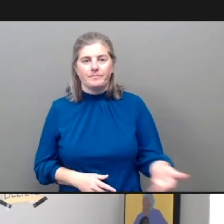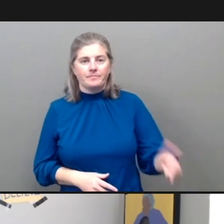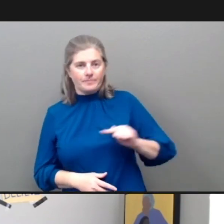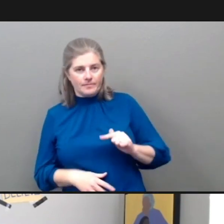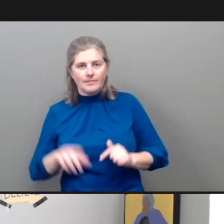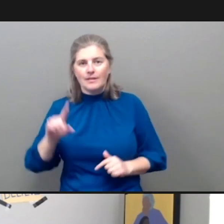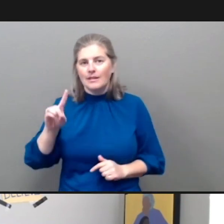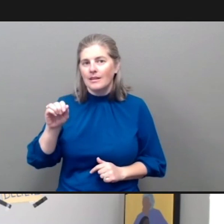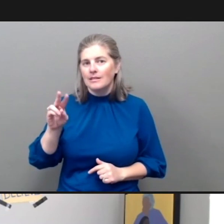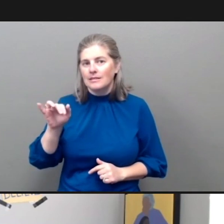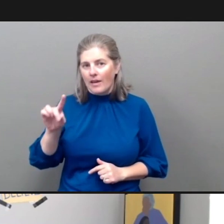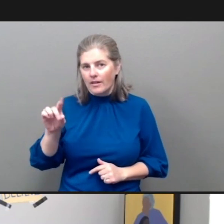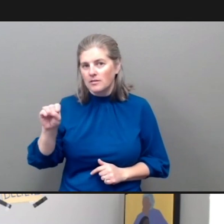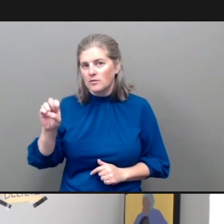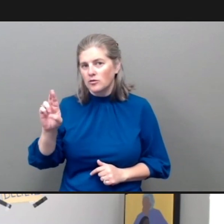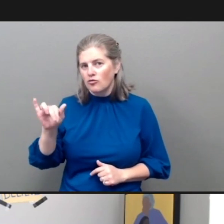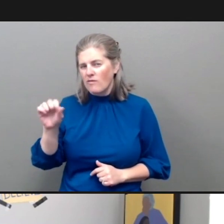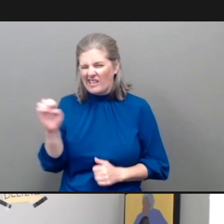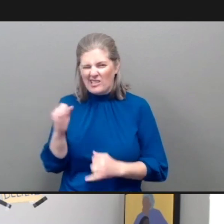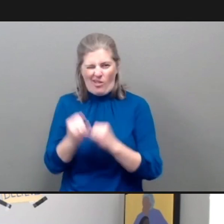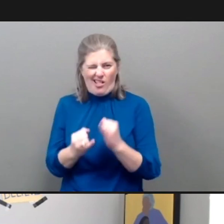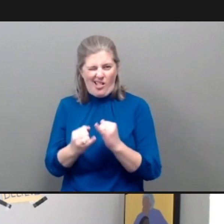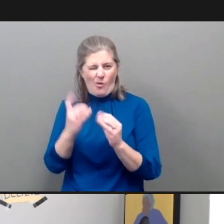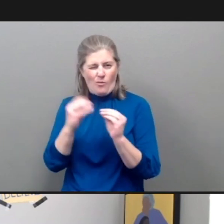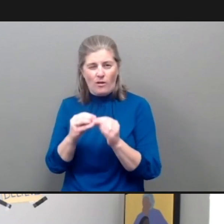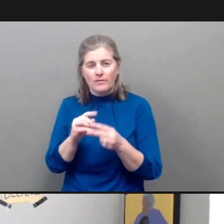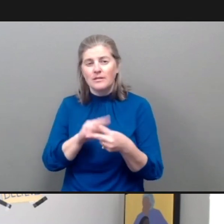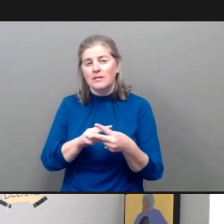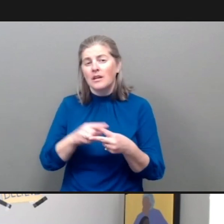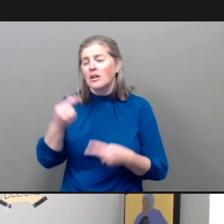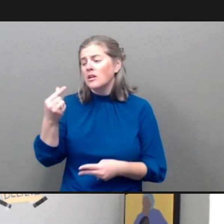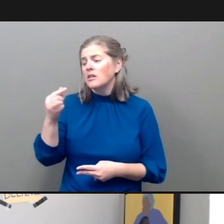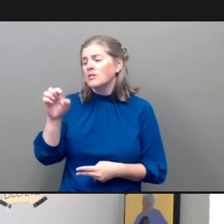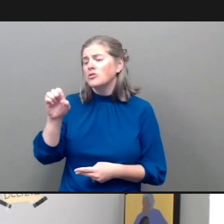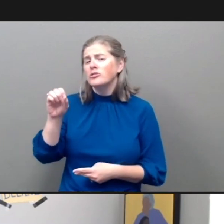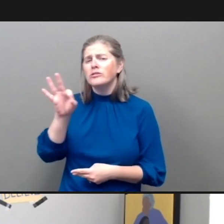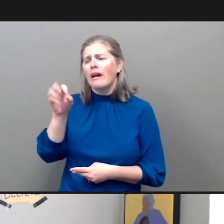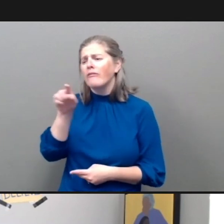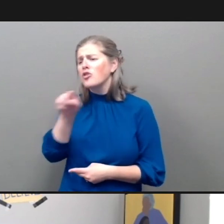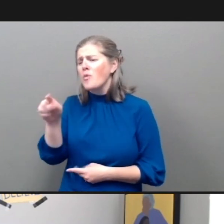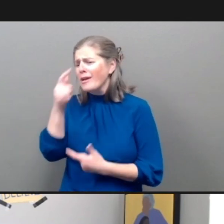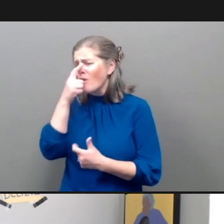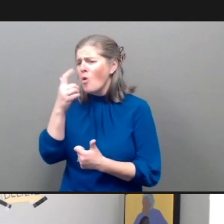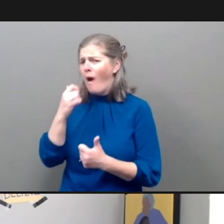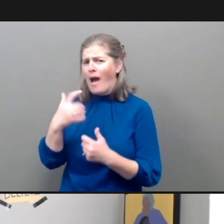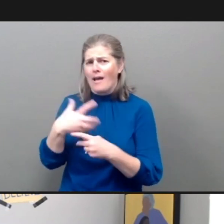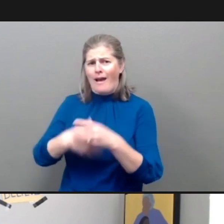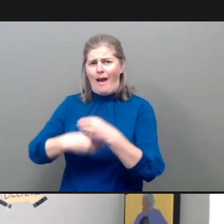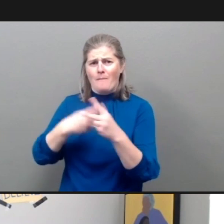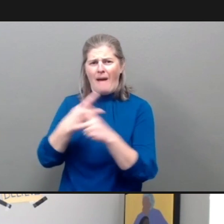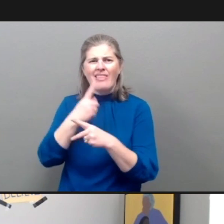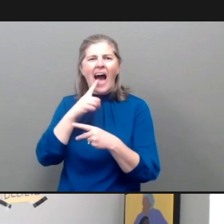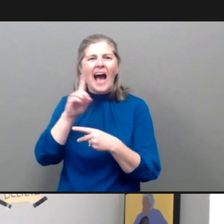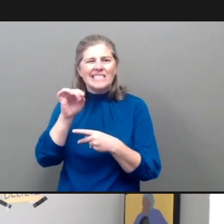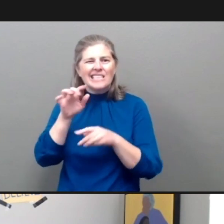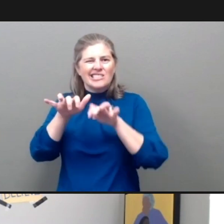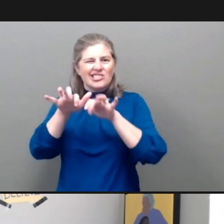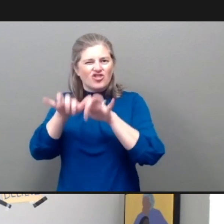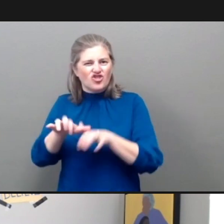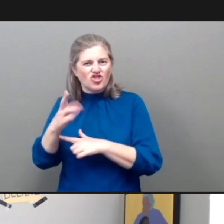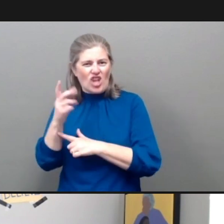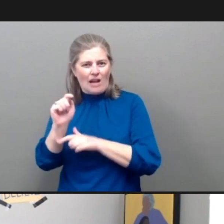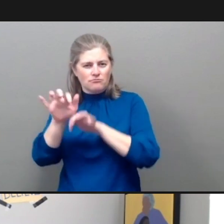And I'll just end with two things. One is Jeff and others who are interested in how to do the math. I did put step-by-step instructions on how